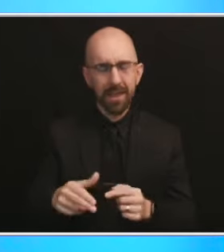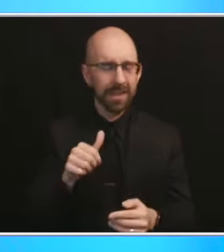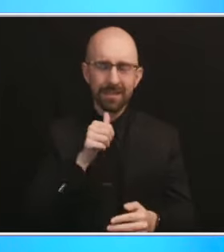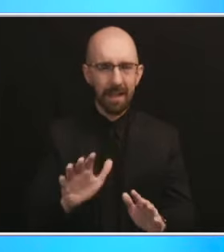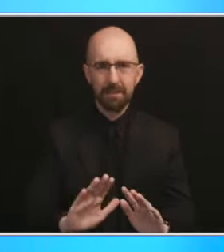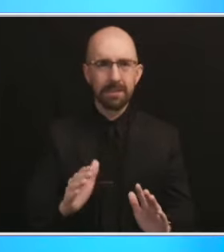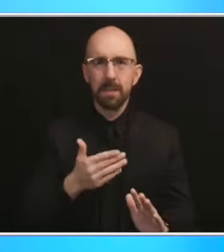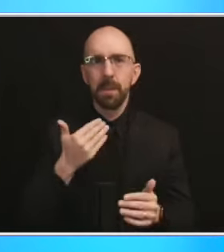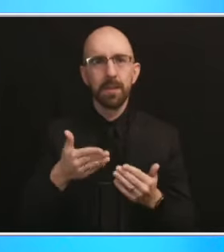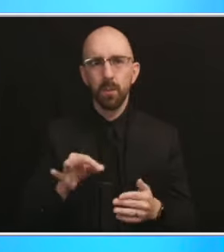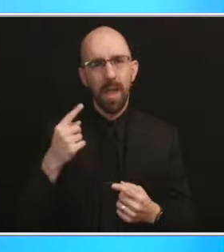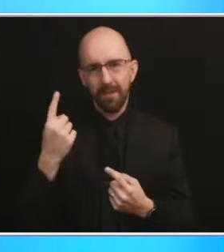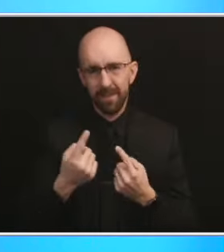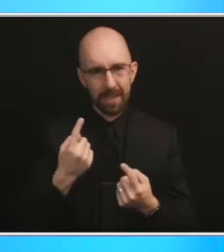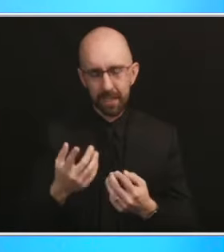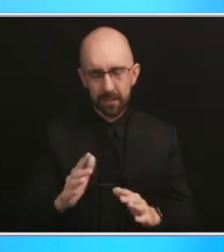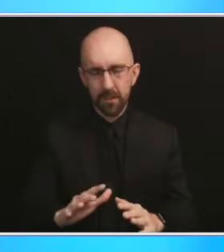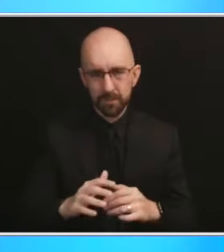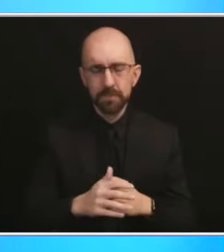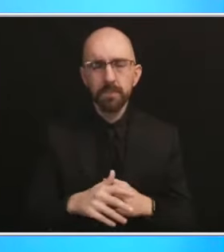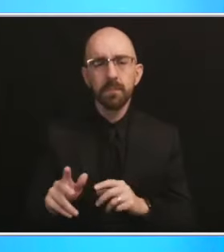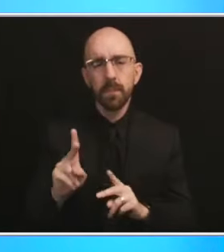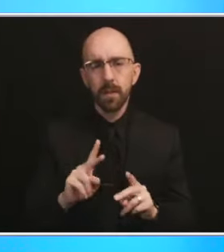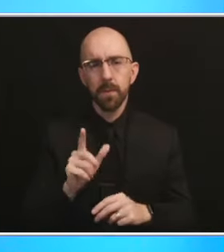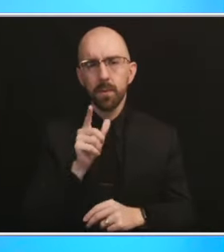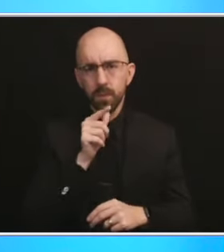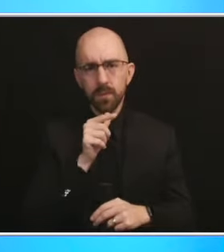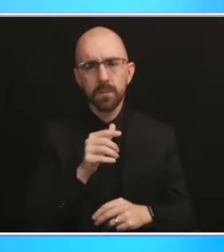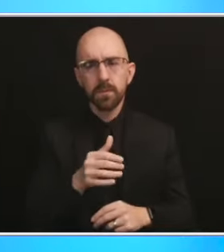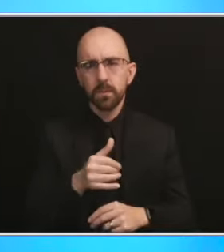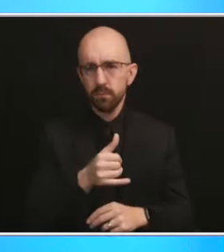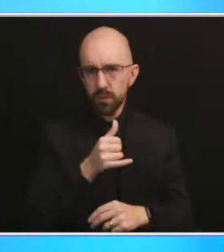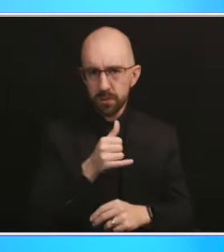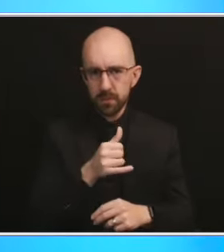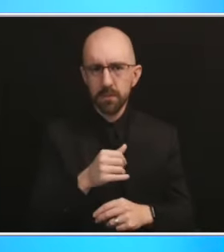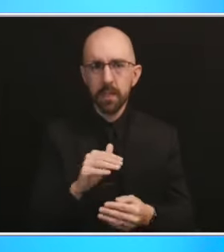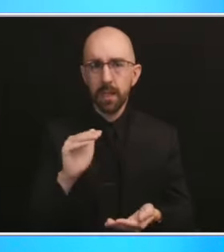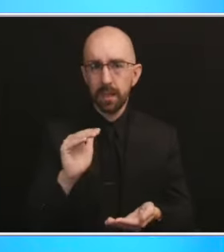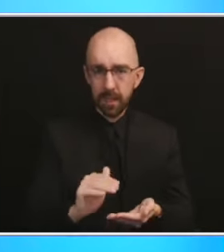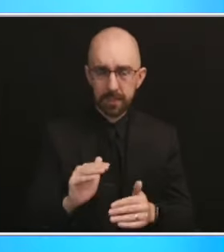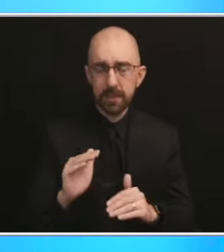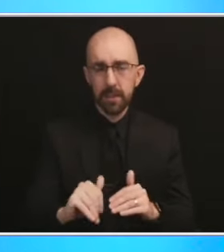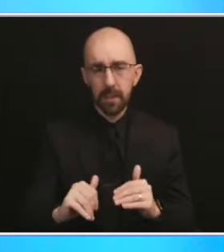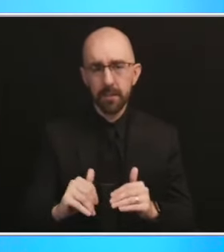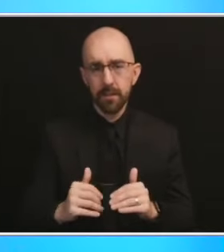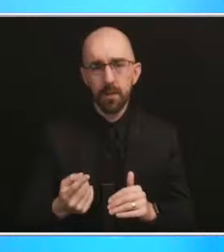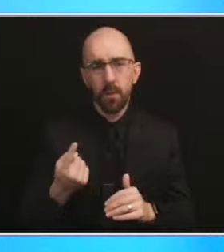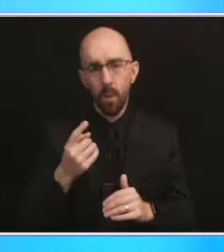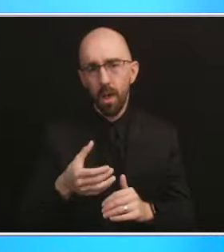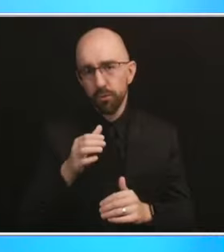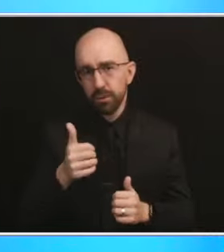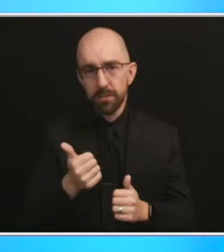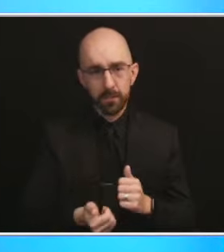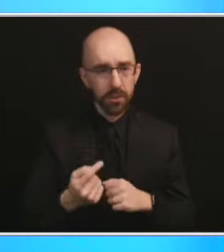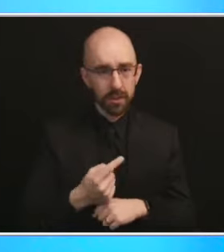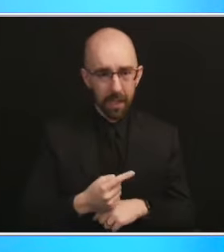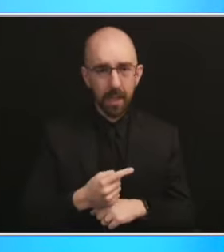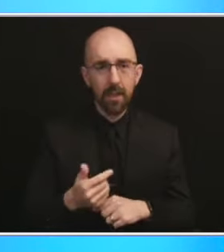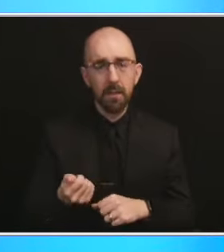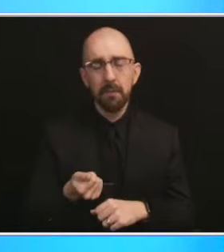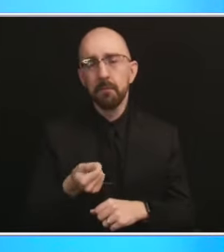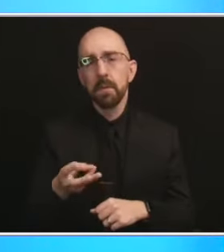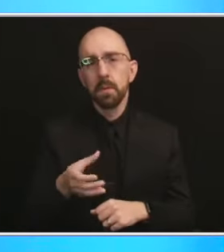of thinking about it. And people who drink, less than 1 drink a day, so a couple of drinks a